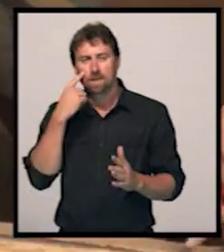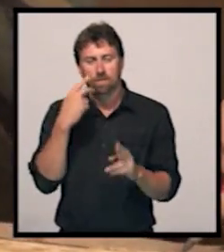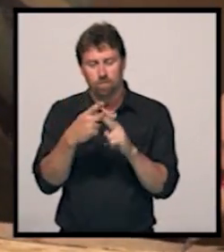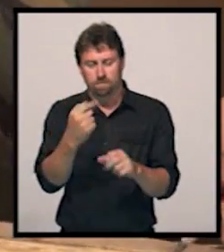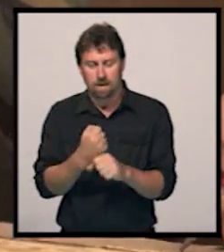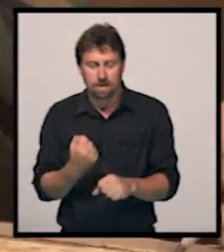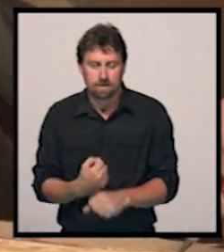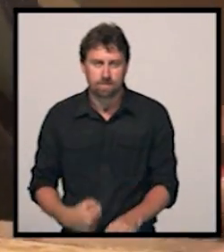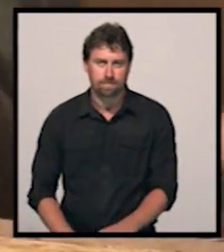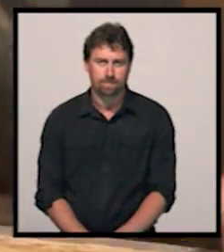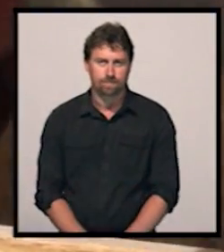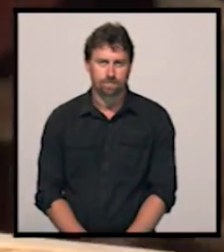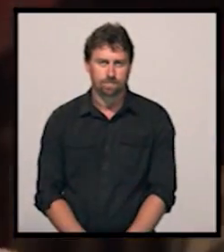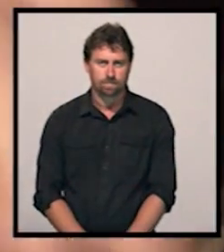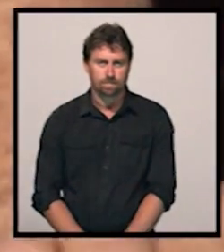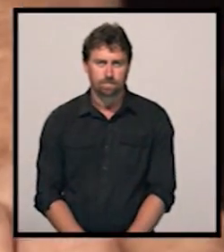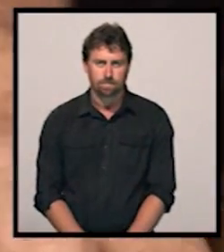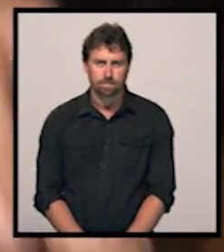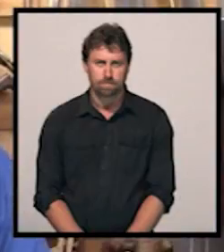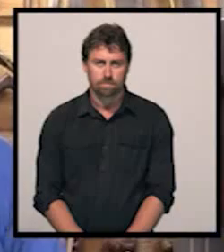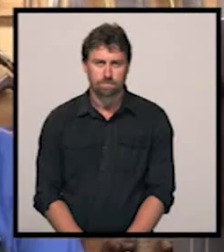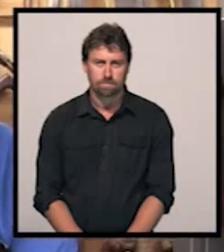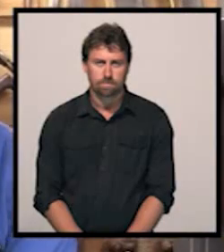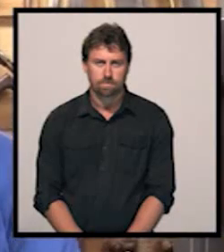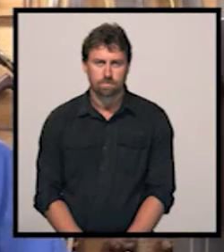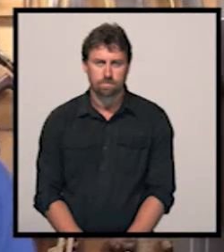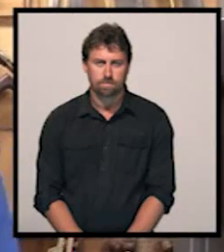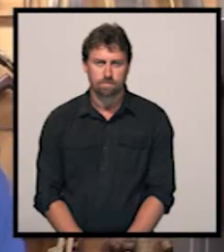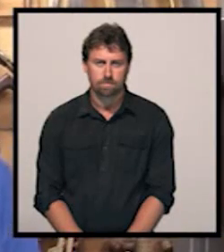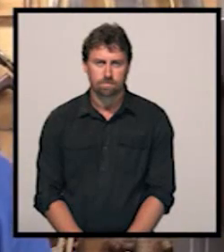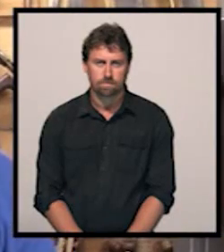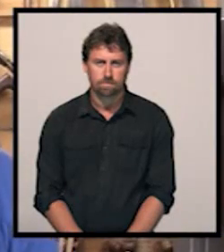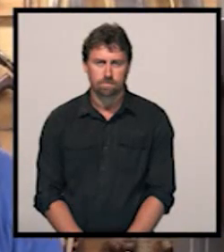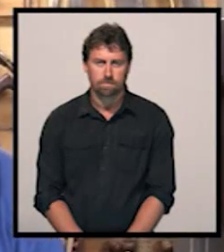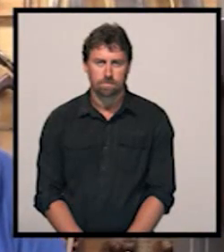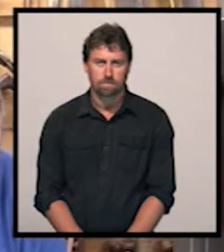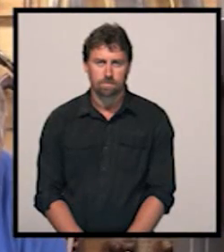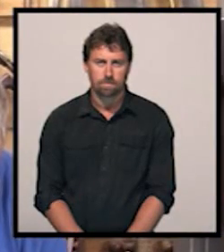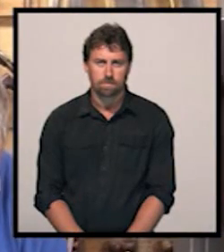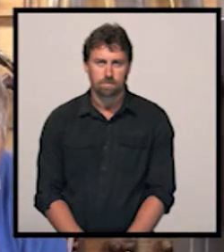easy for you to understand.